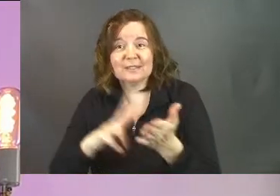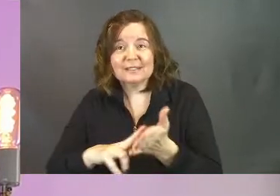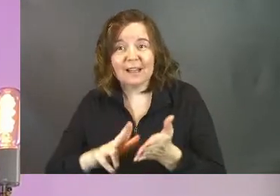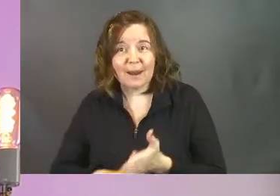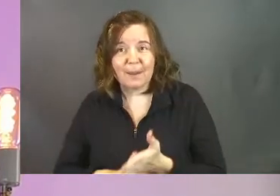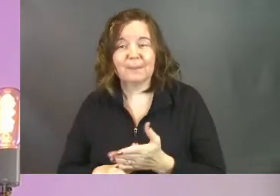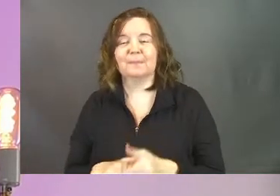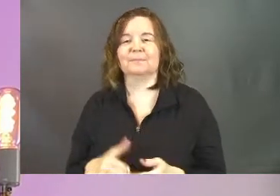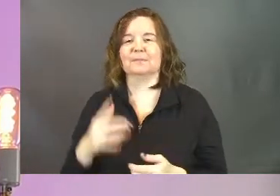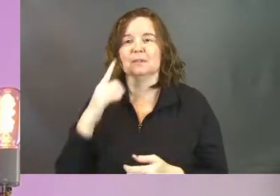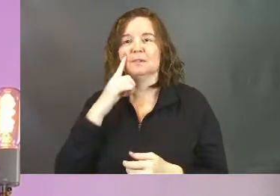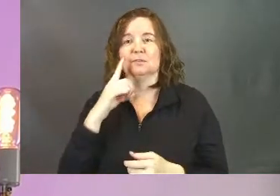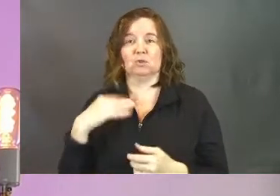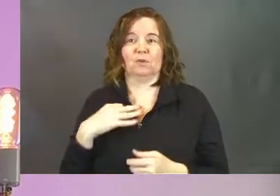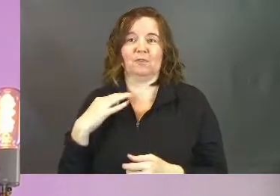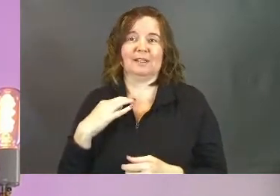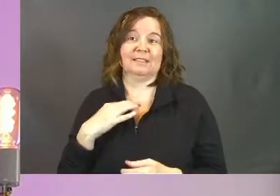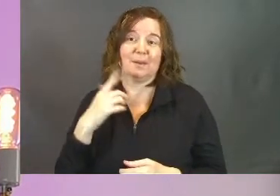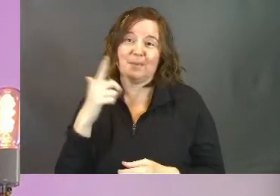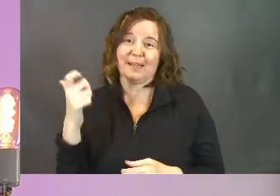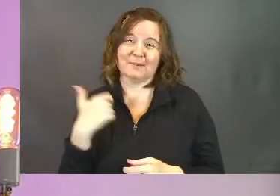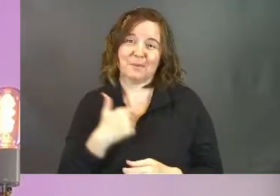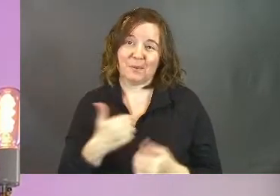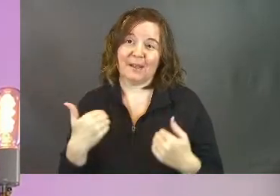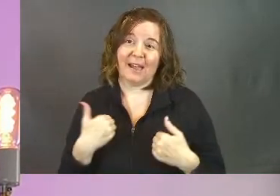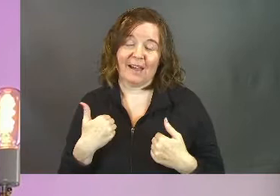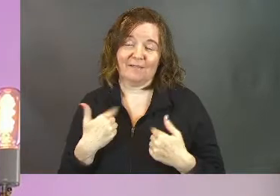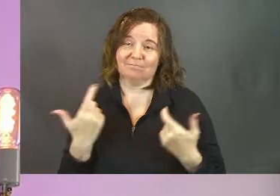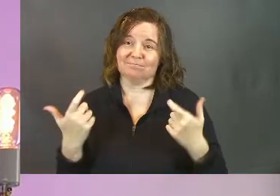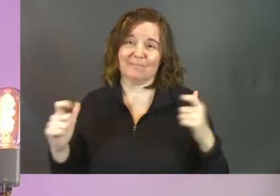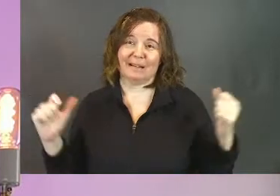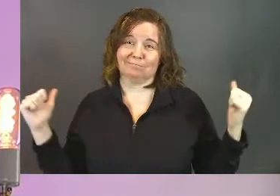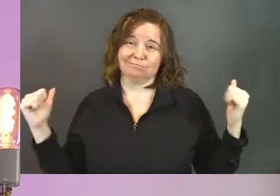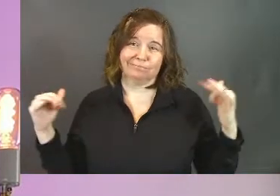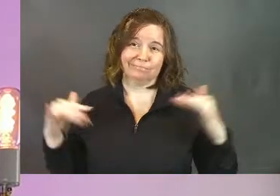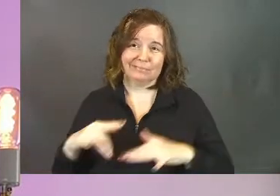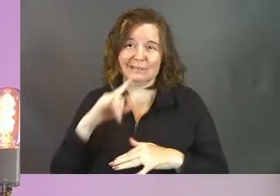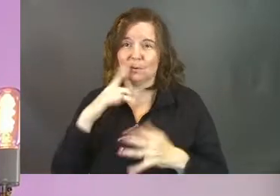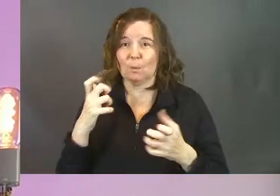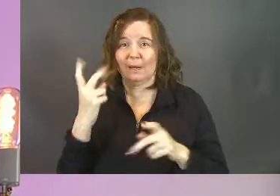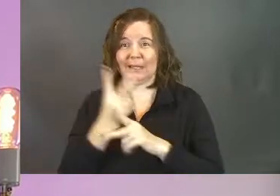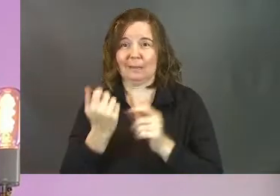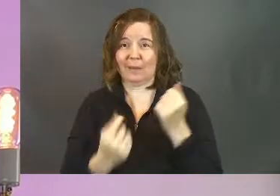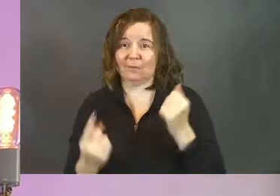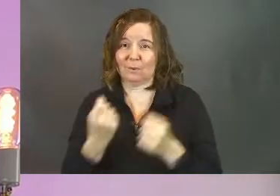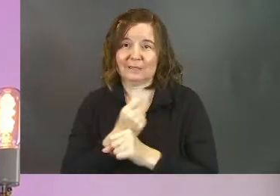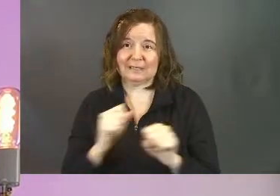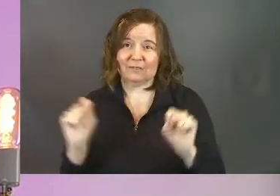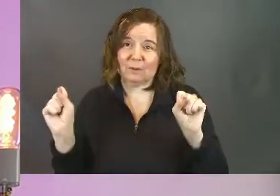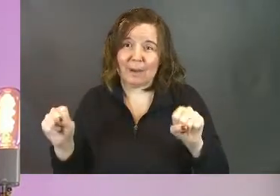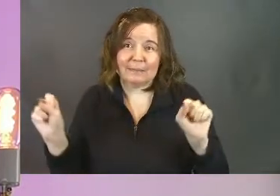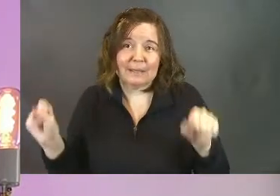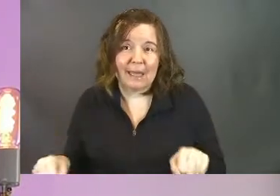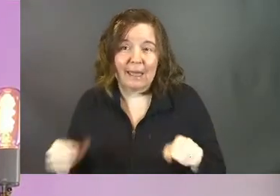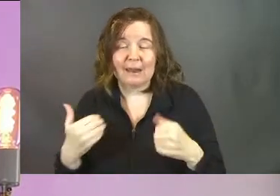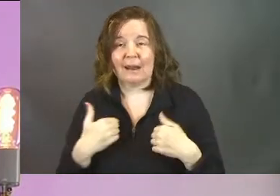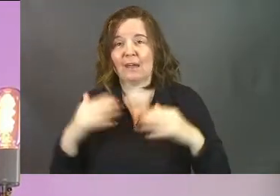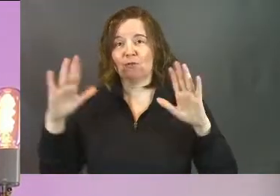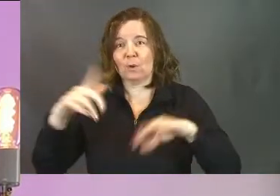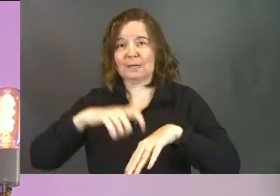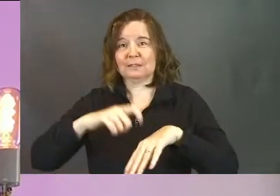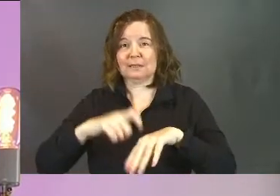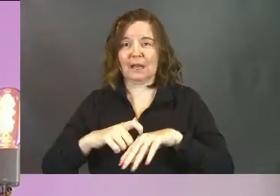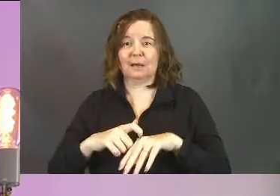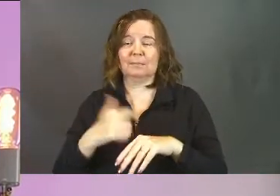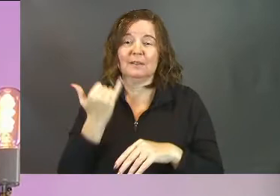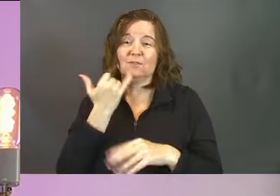up to volunteer, because we're going to have a mass of kids and we want to keep everybody as safe as we possibly can and having a great time.